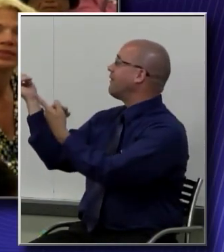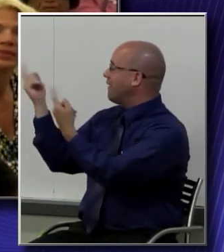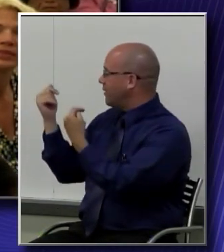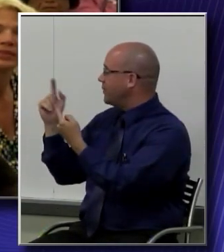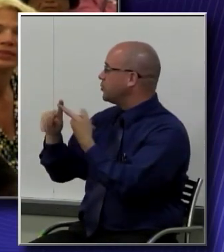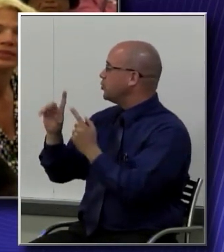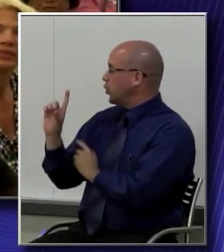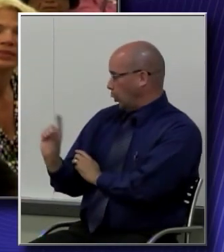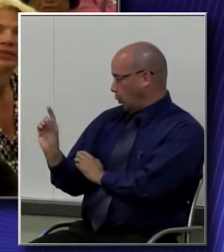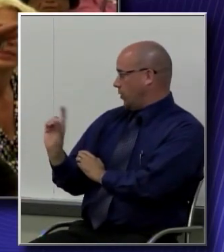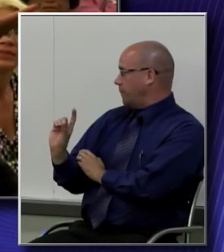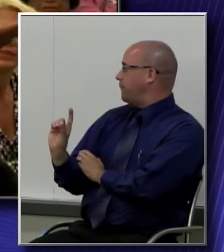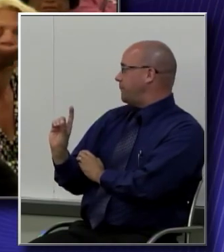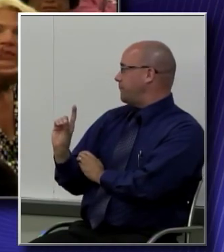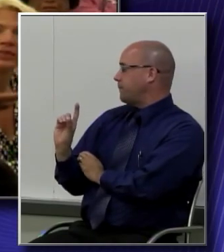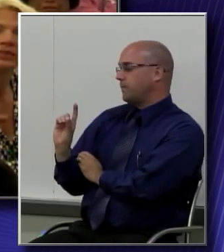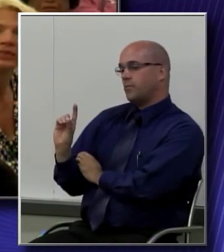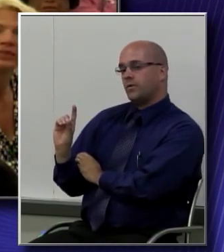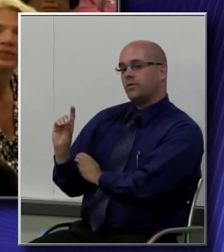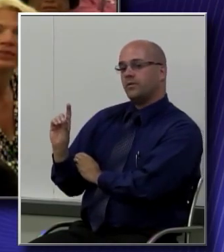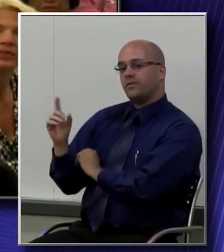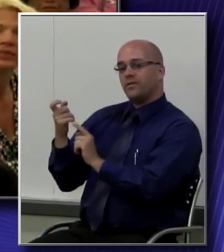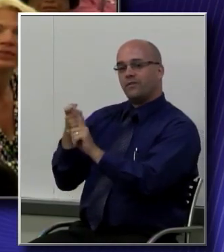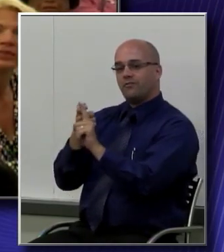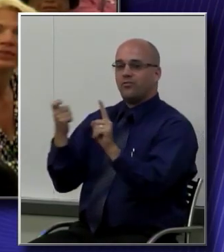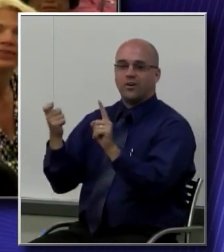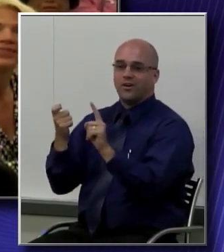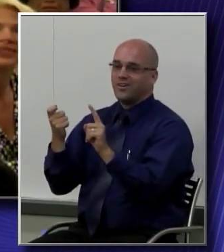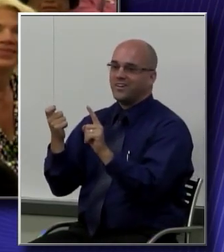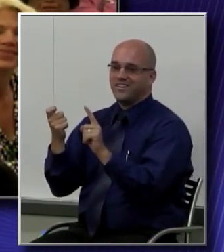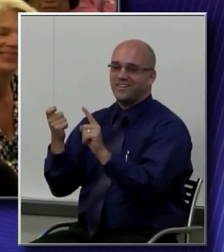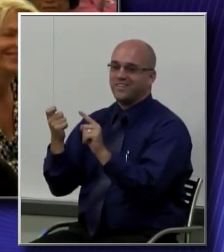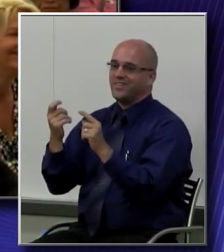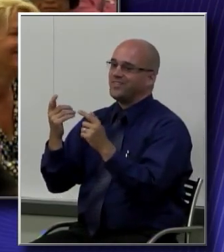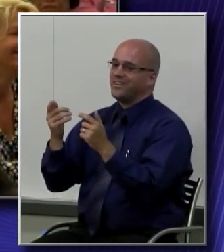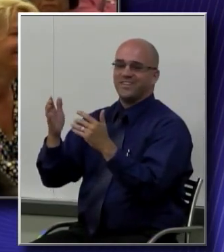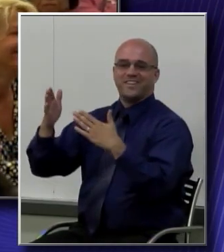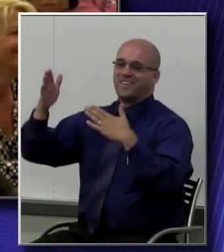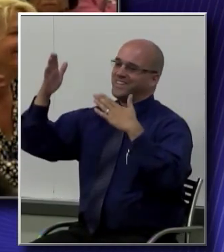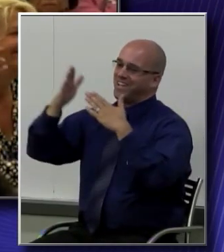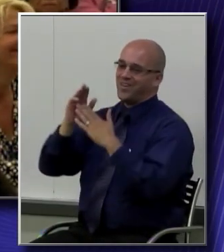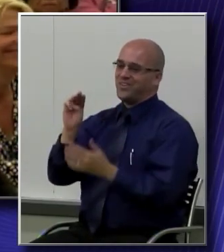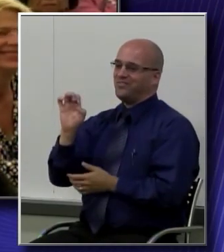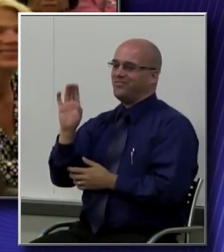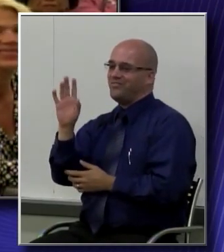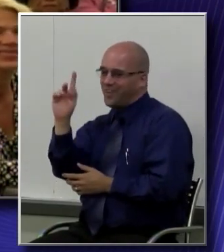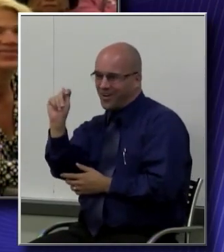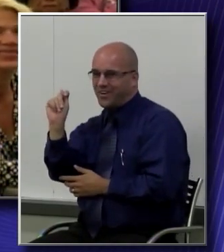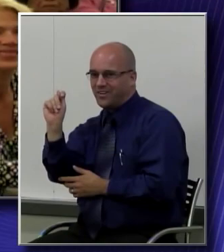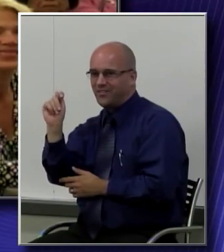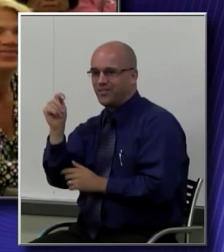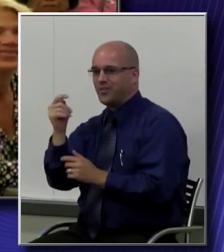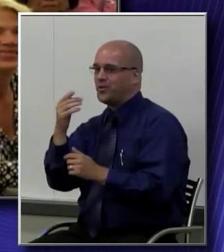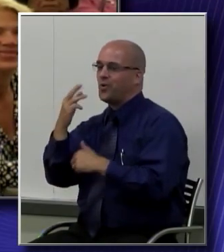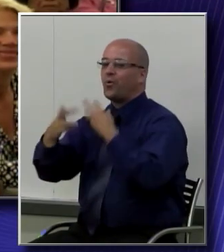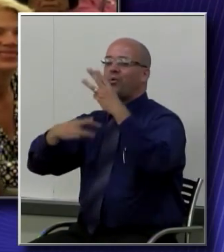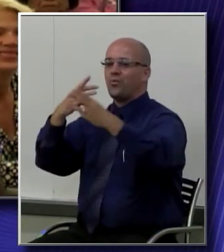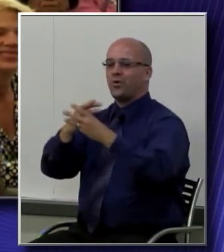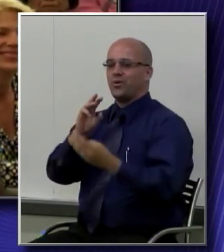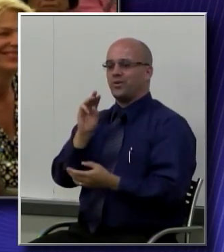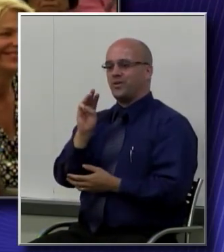to Durham on behalf of the greatest mayor in this entire world, William Bell, who could not be